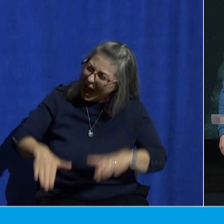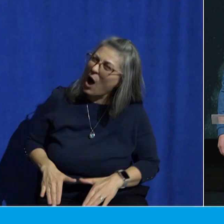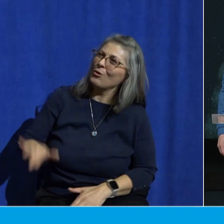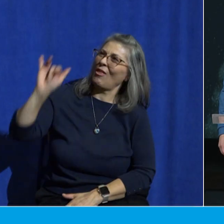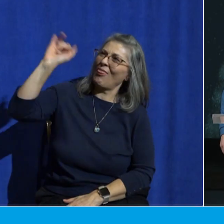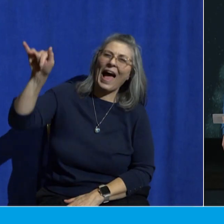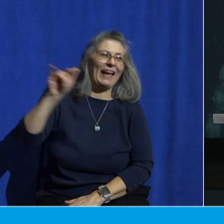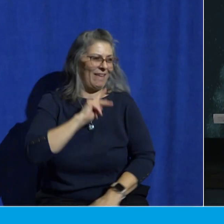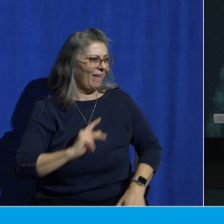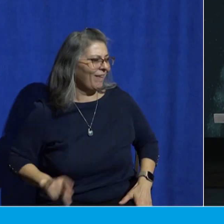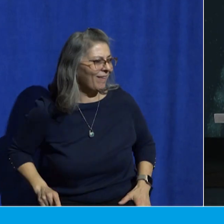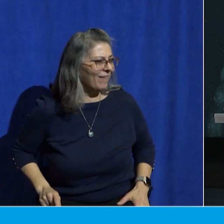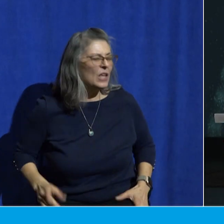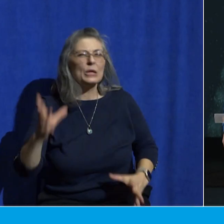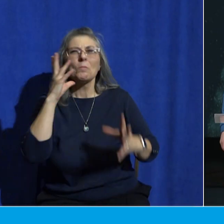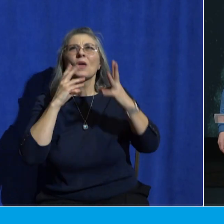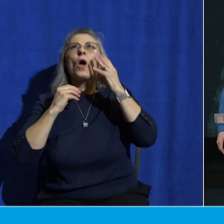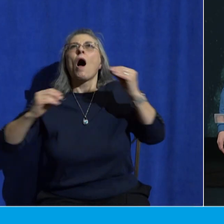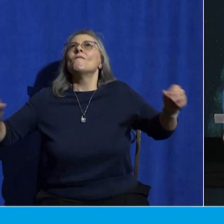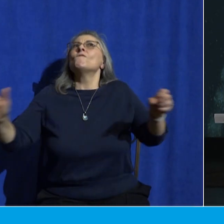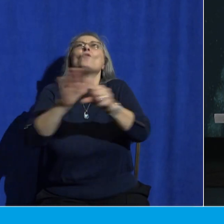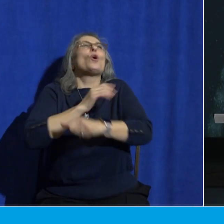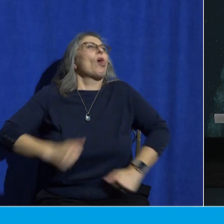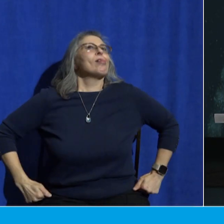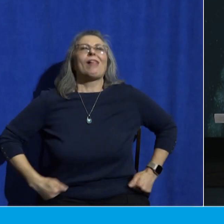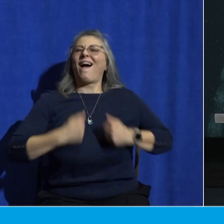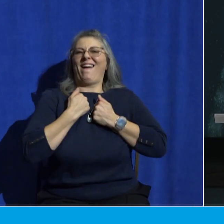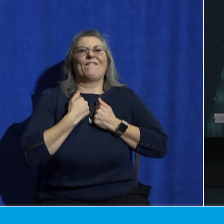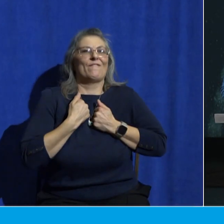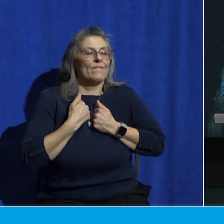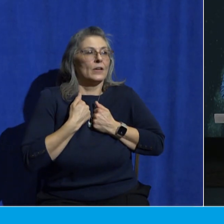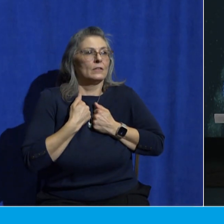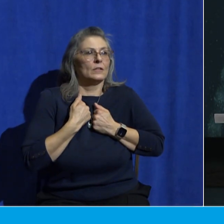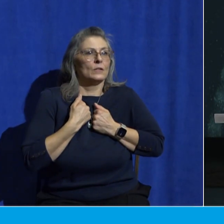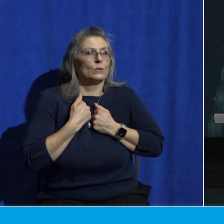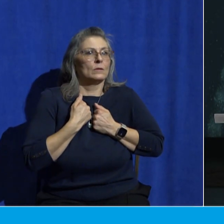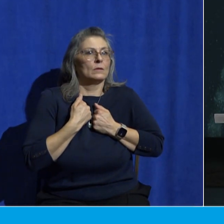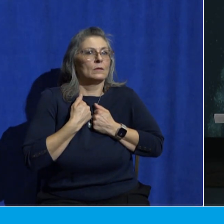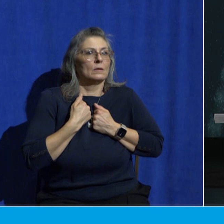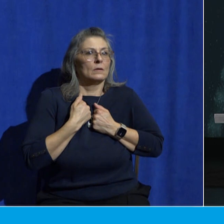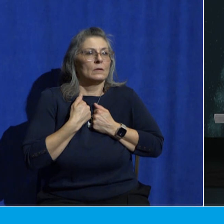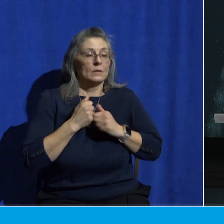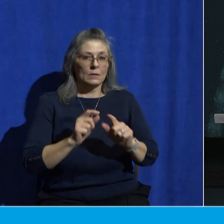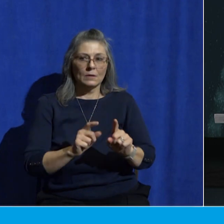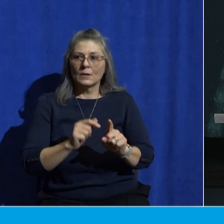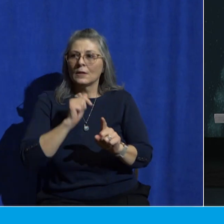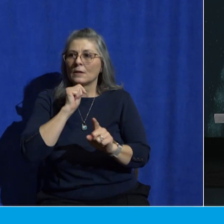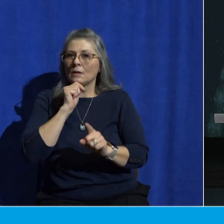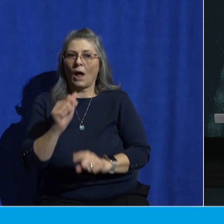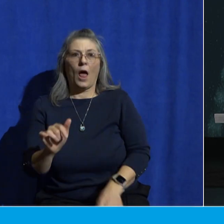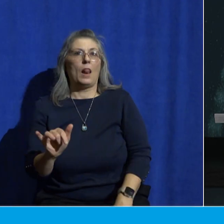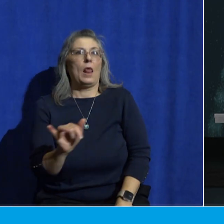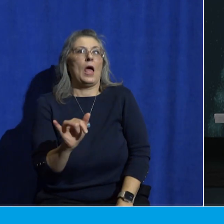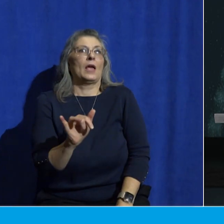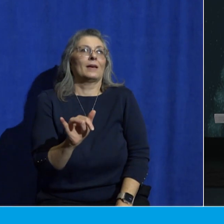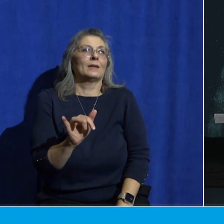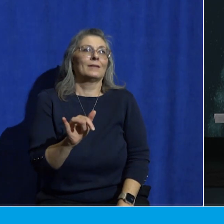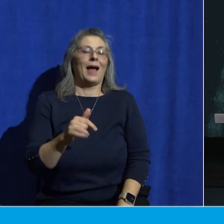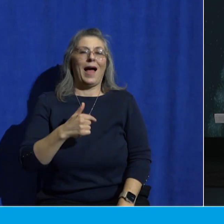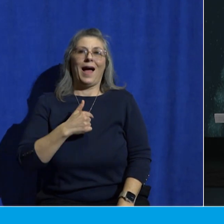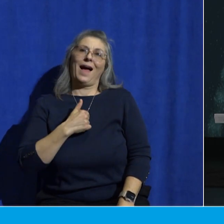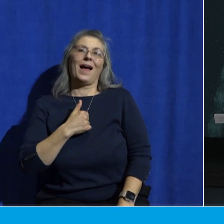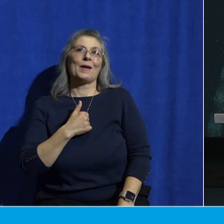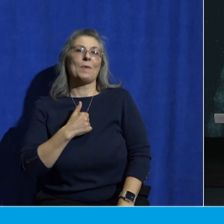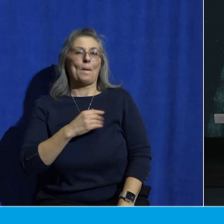and experience life. Follow this, not just as a